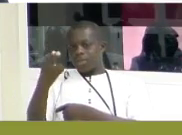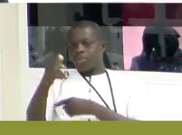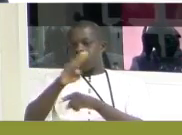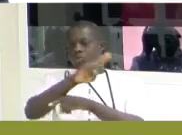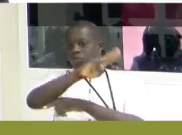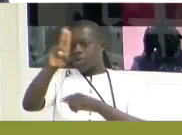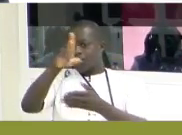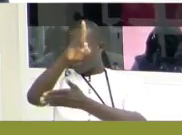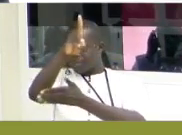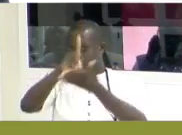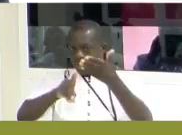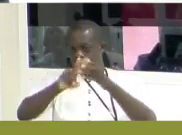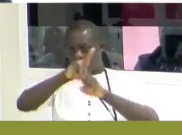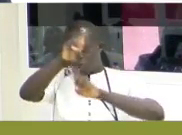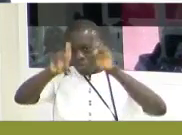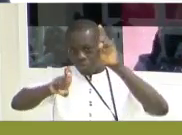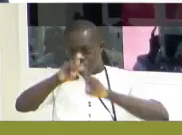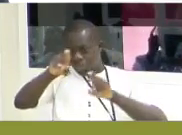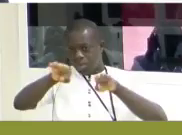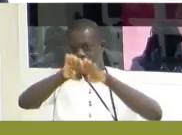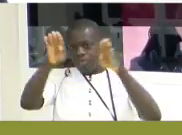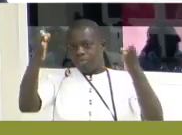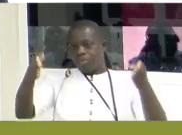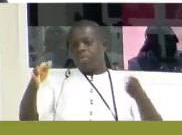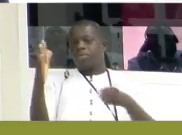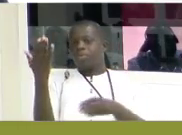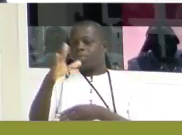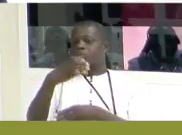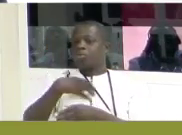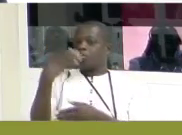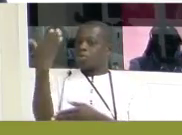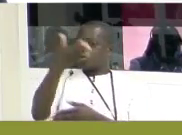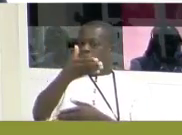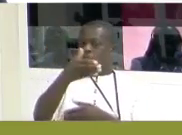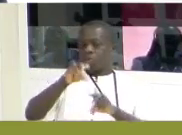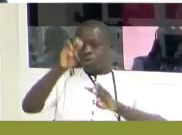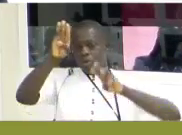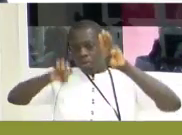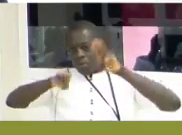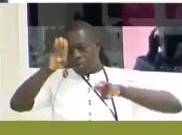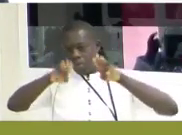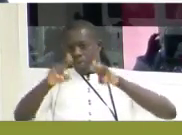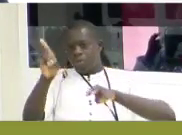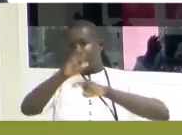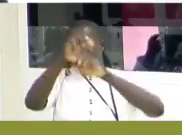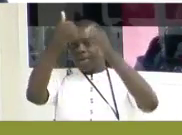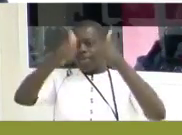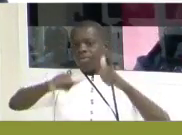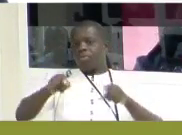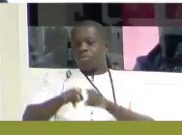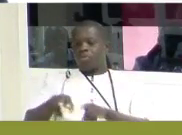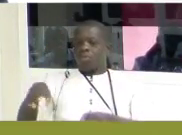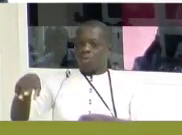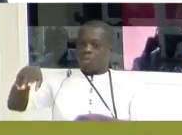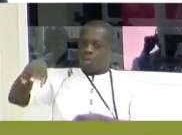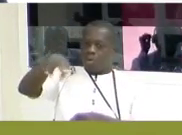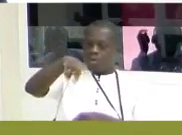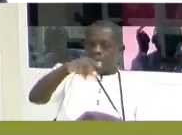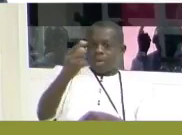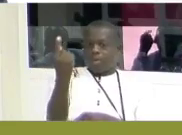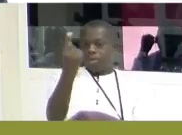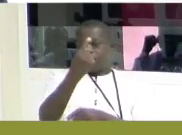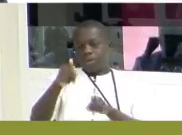panel. Maybe he just came, perhaps he wants to monitor what was going on. So Musa Jame walked in alone in military